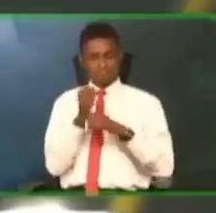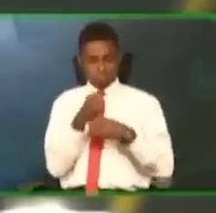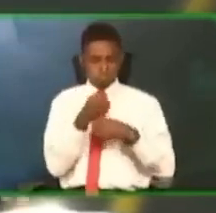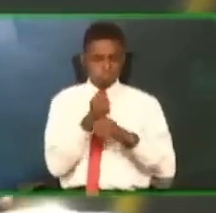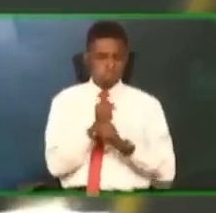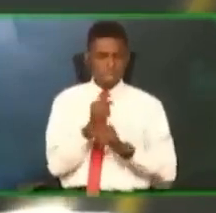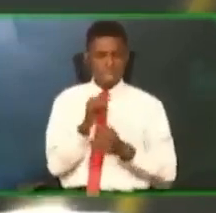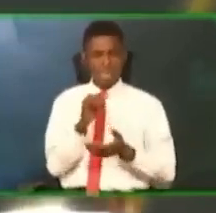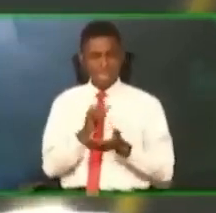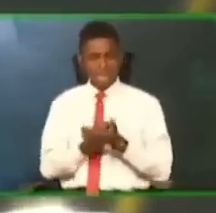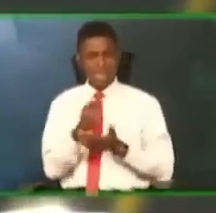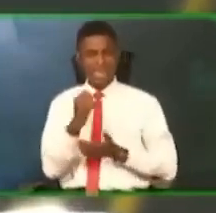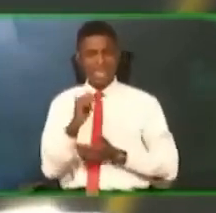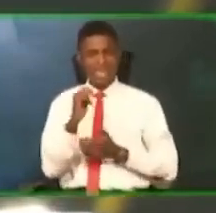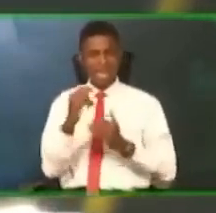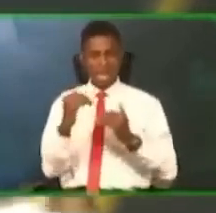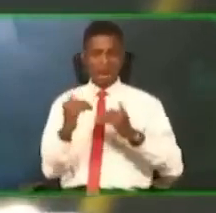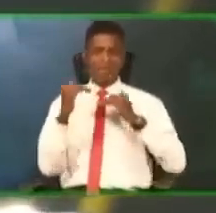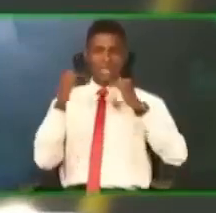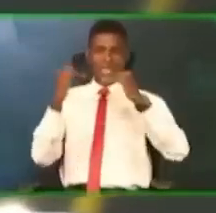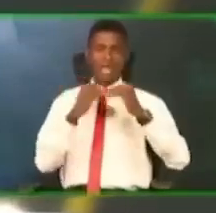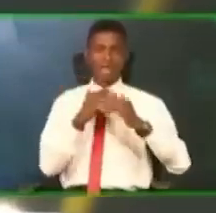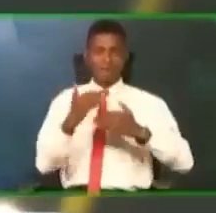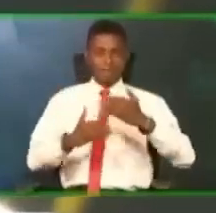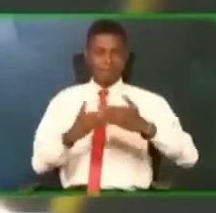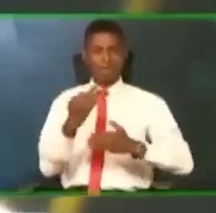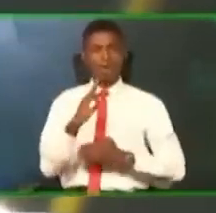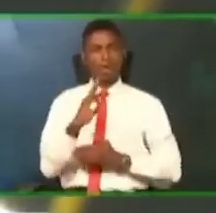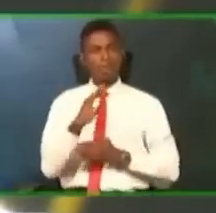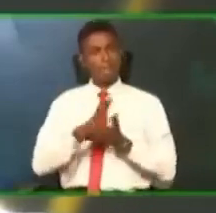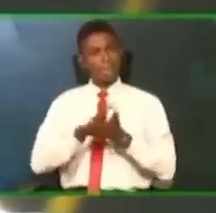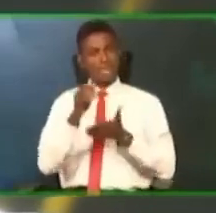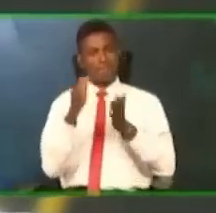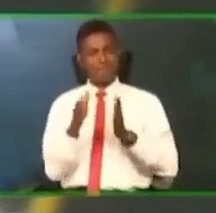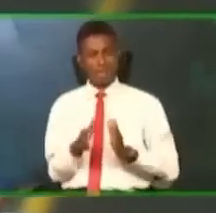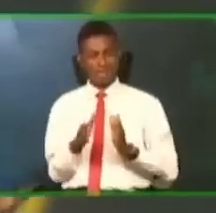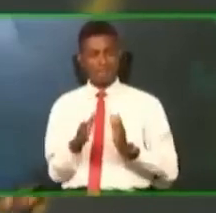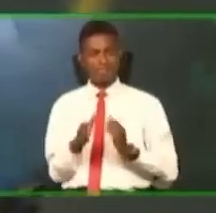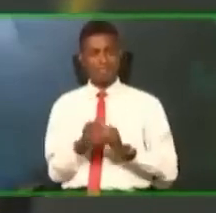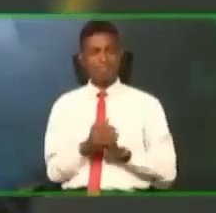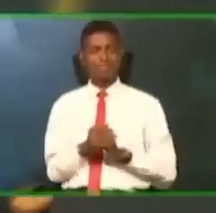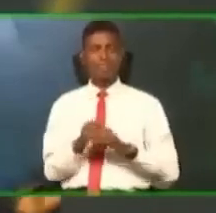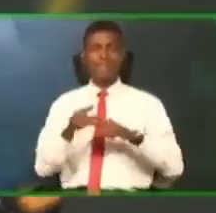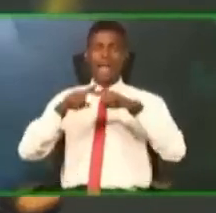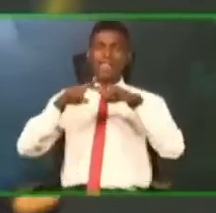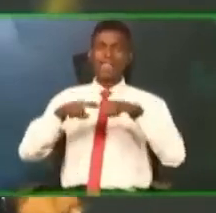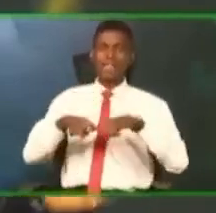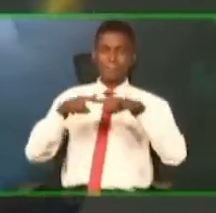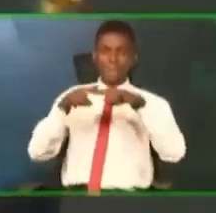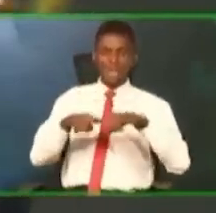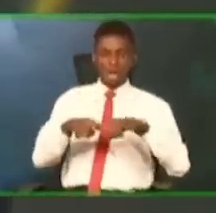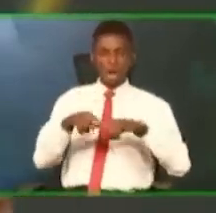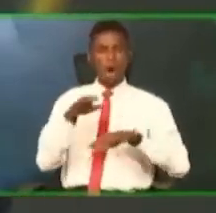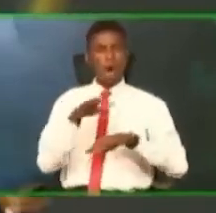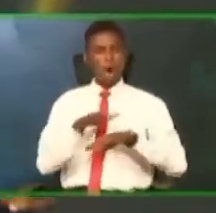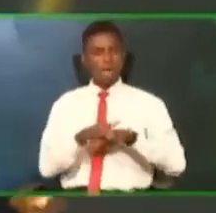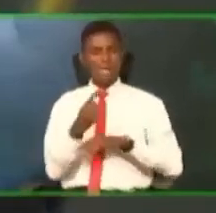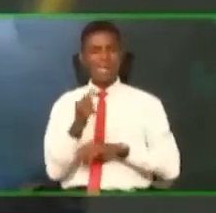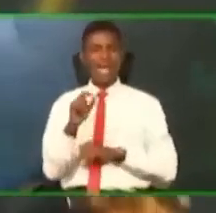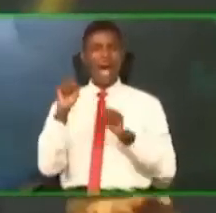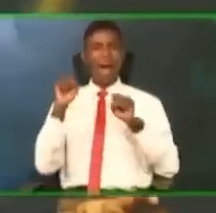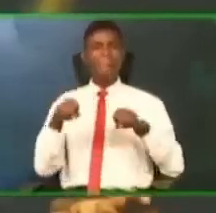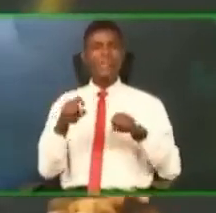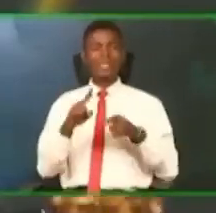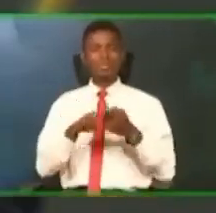and the progress of the believer largely, principally, depends on his ability to